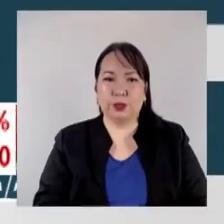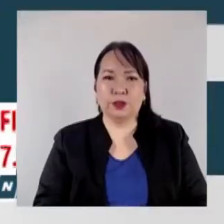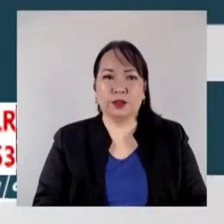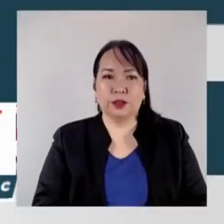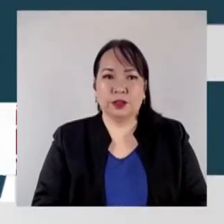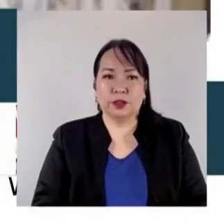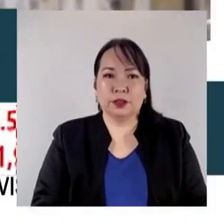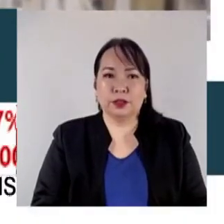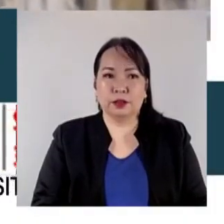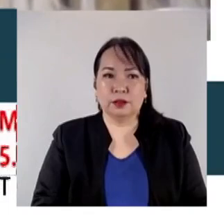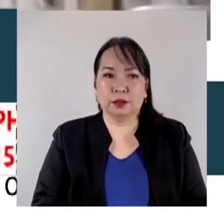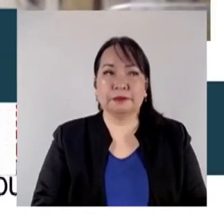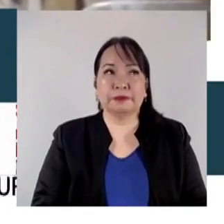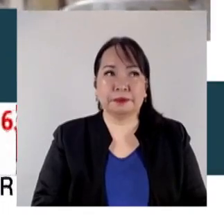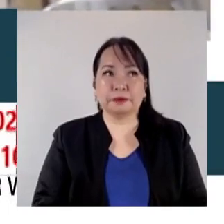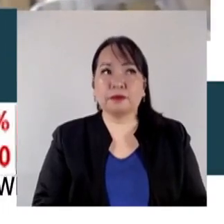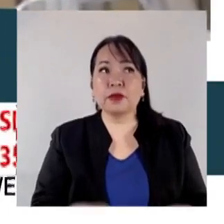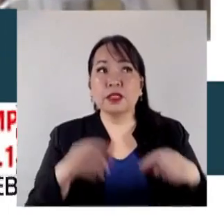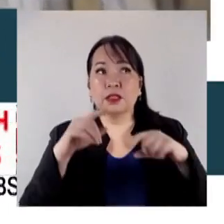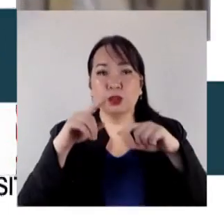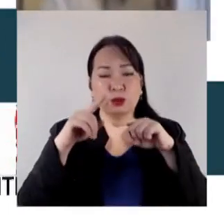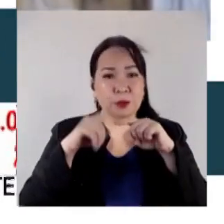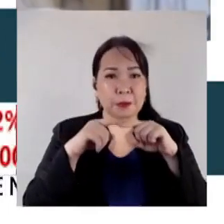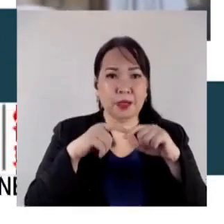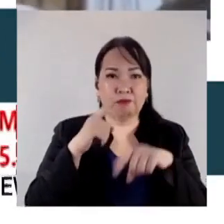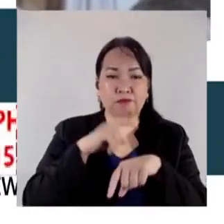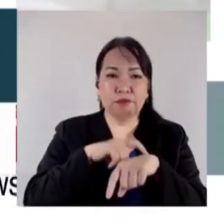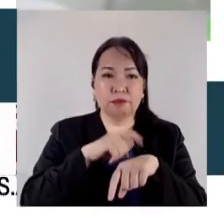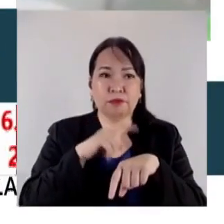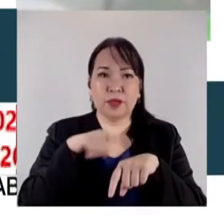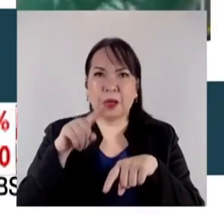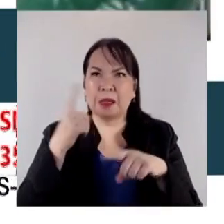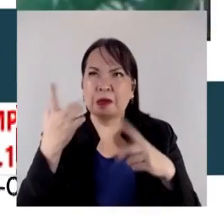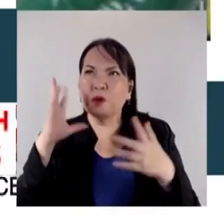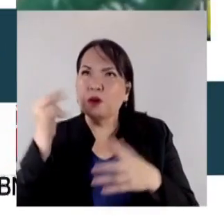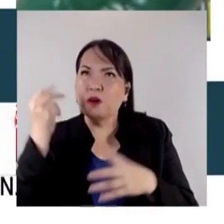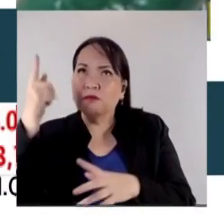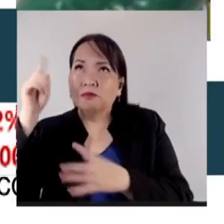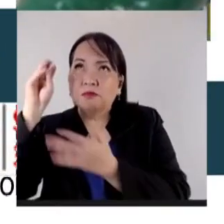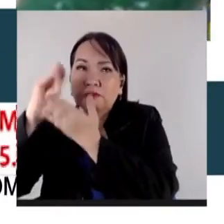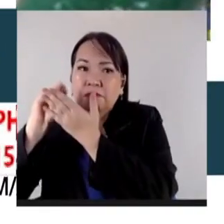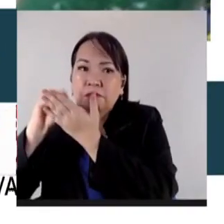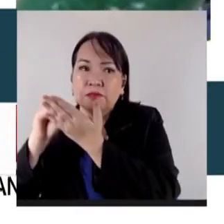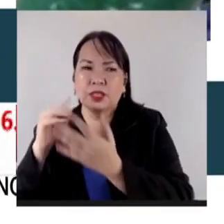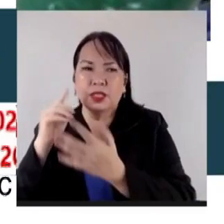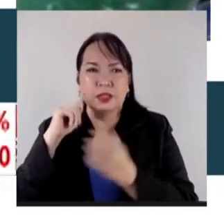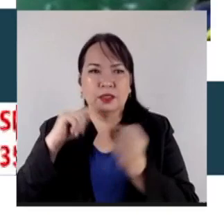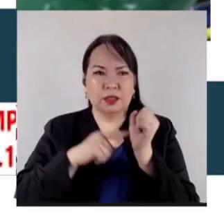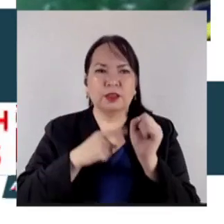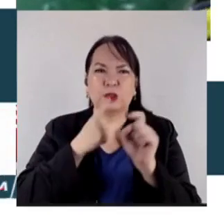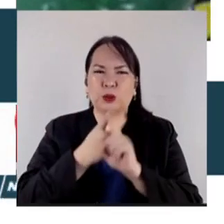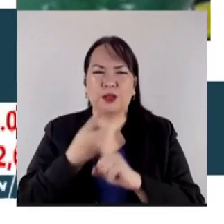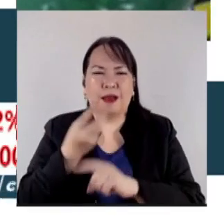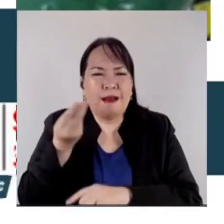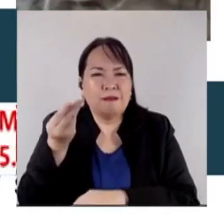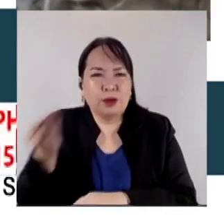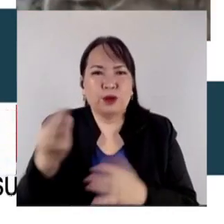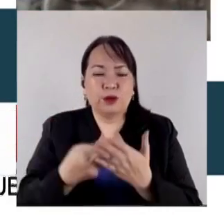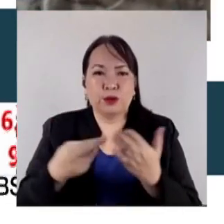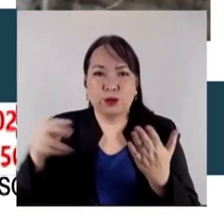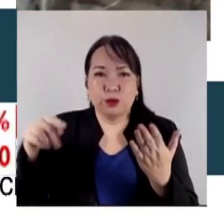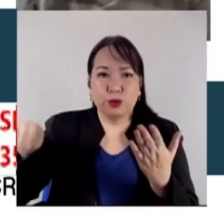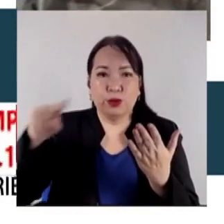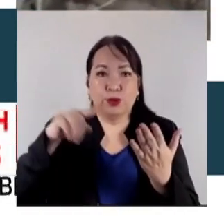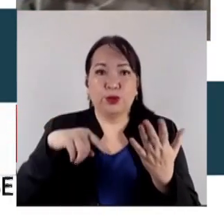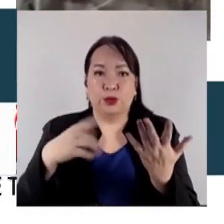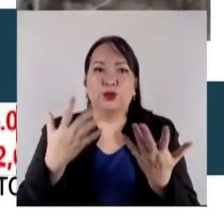It depends on the time comparison was made. Initially, we had very scarce resources. That is why